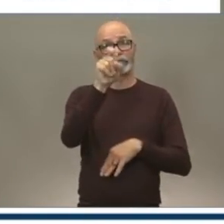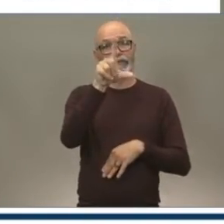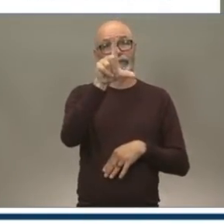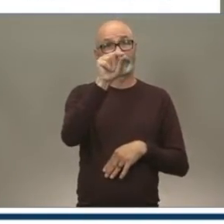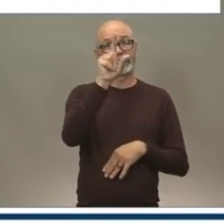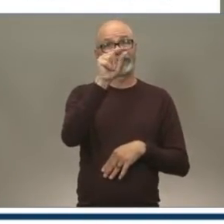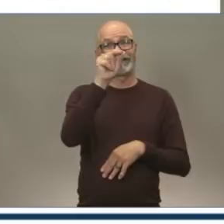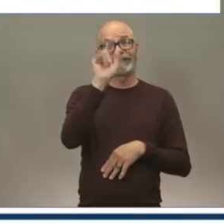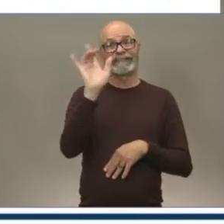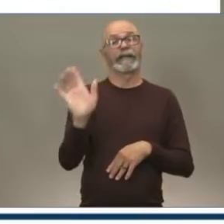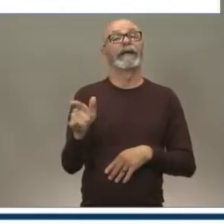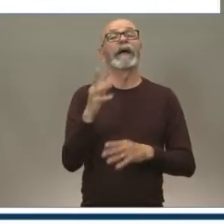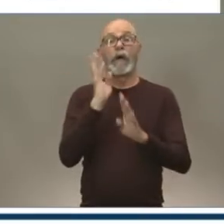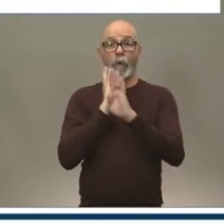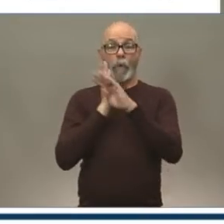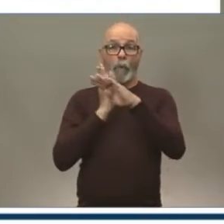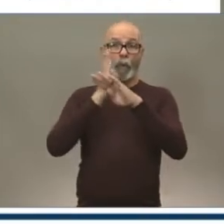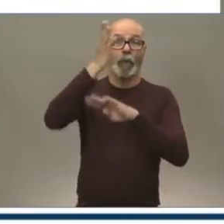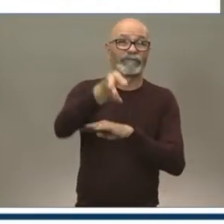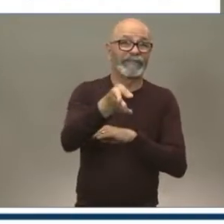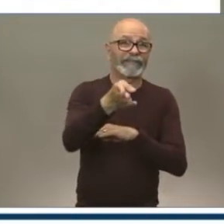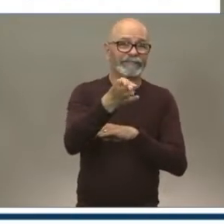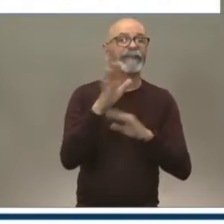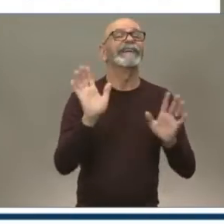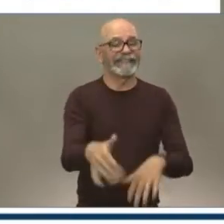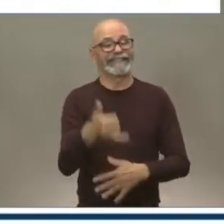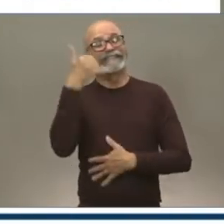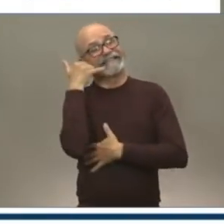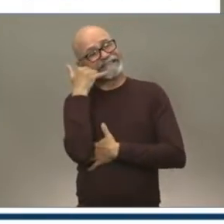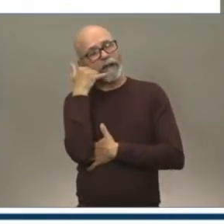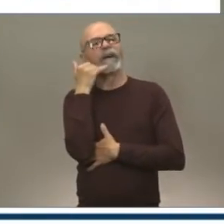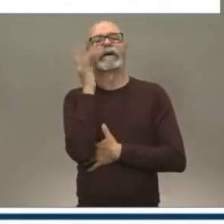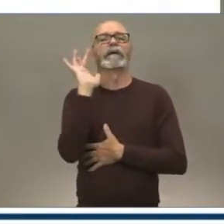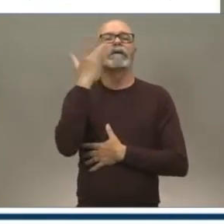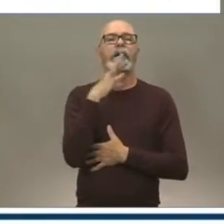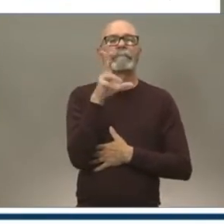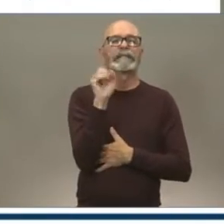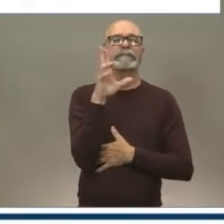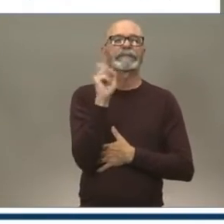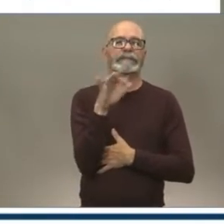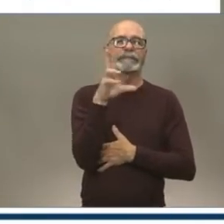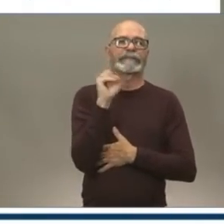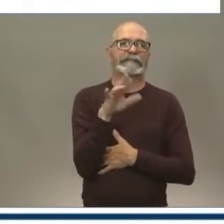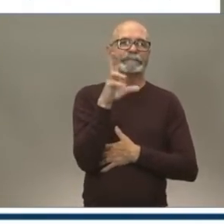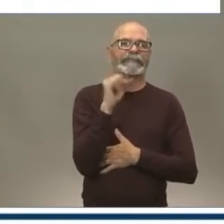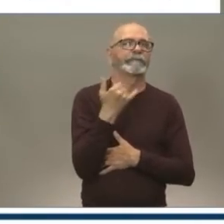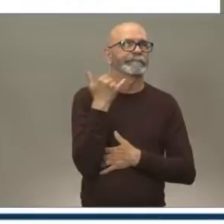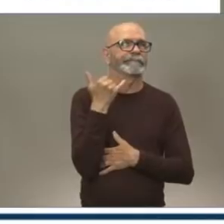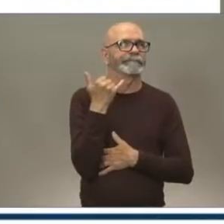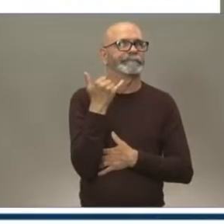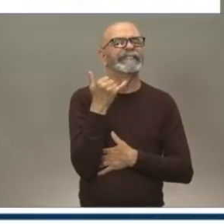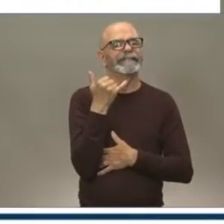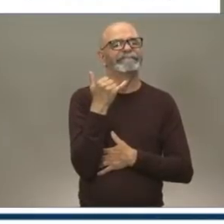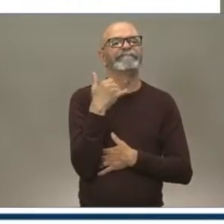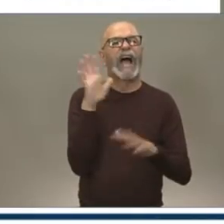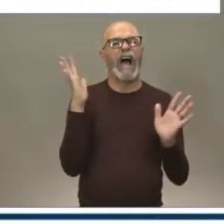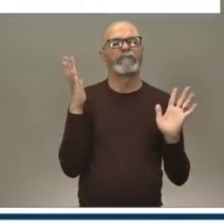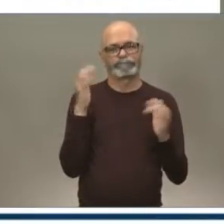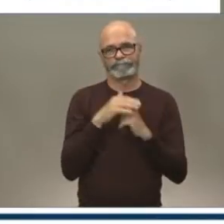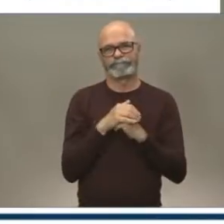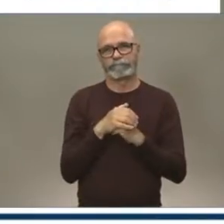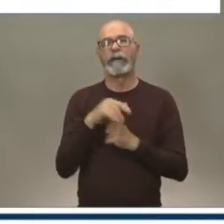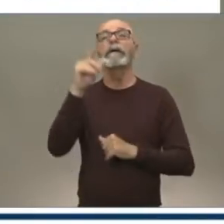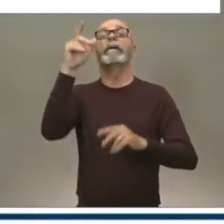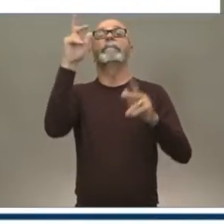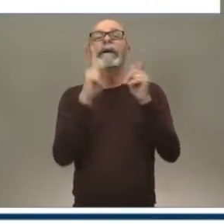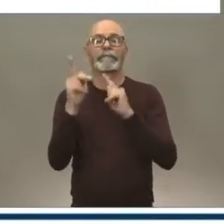signal. And next week, we're doubling the number of staff answering the phone lines. And we anticipate that all these improvements will make the